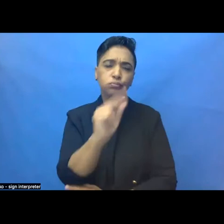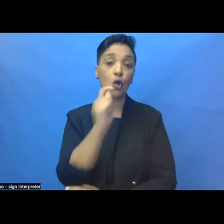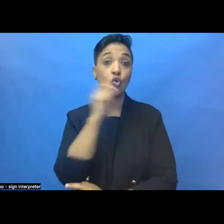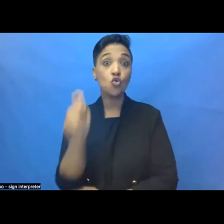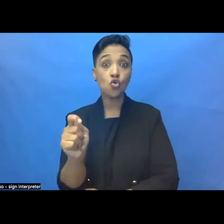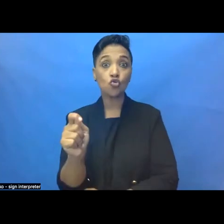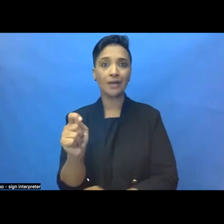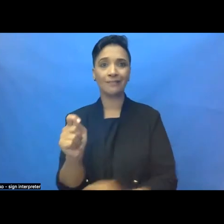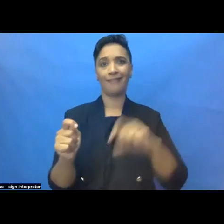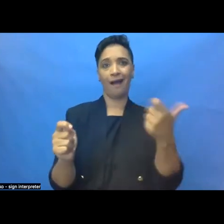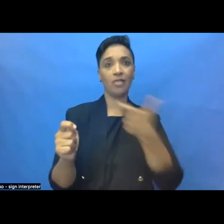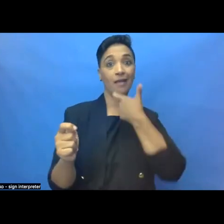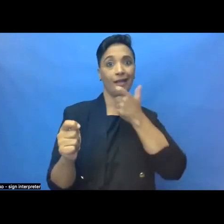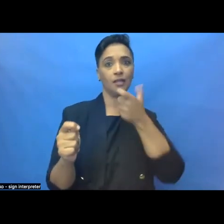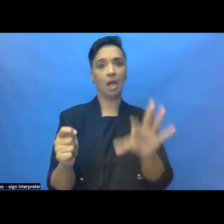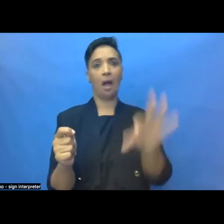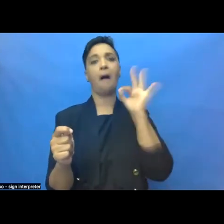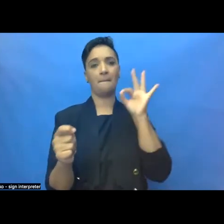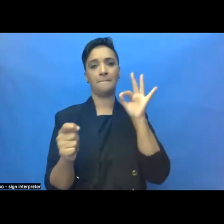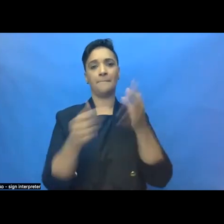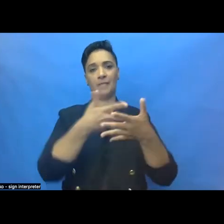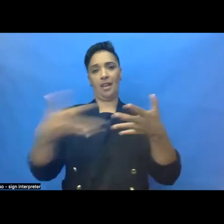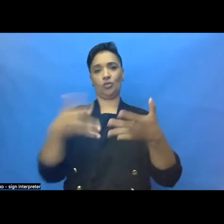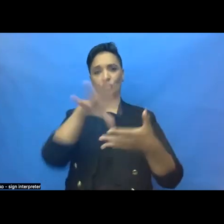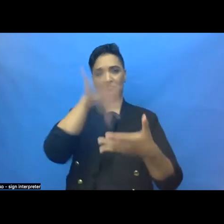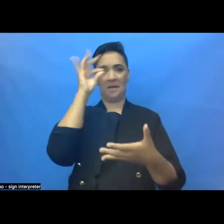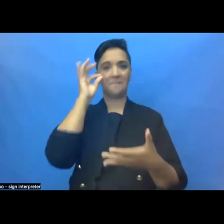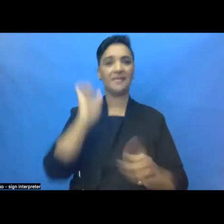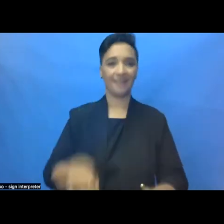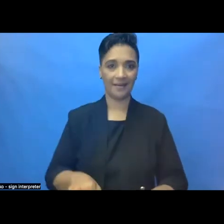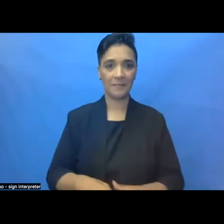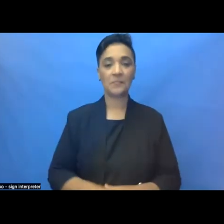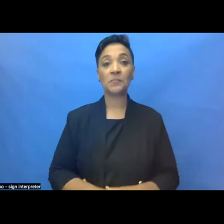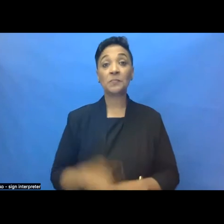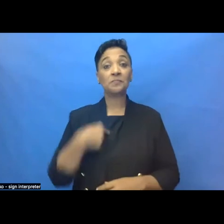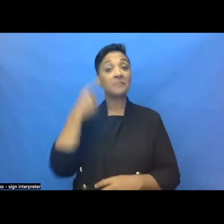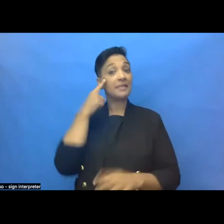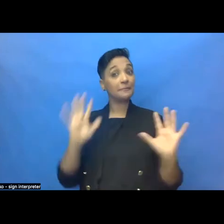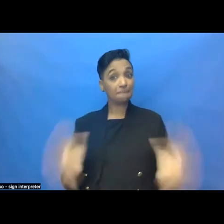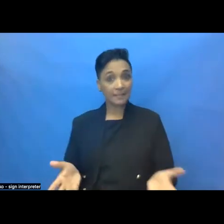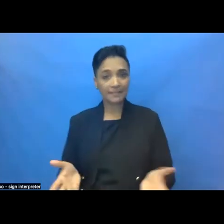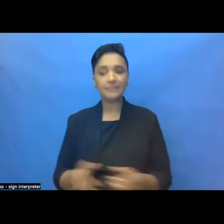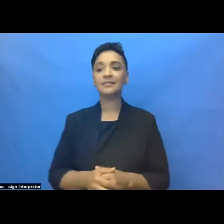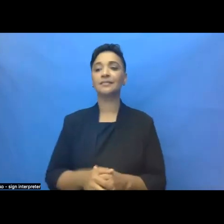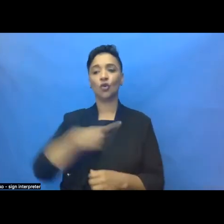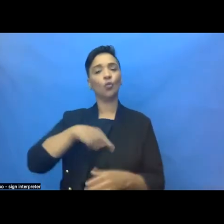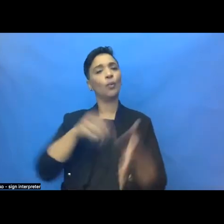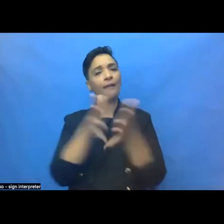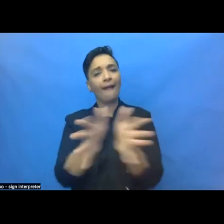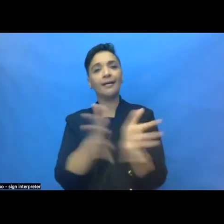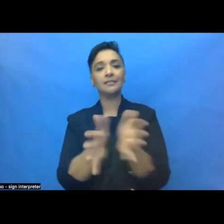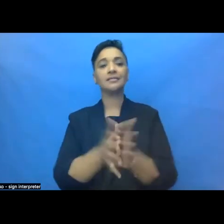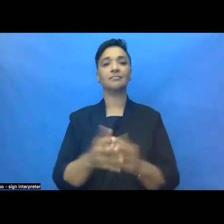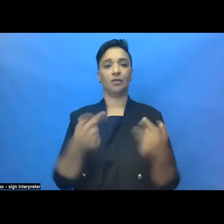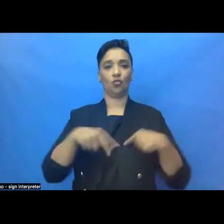speak Ukrainian can choose the English channel. I think this is it for housekeeping. For the